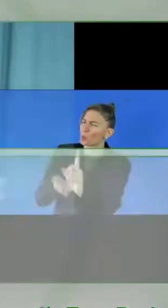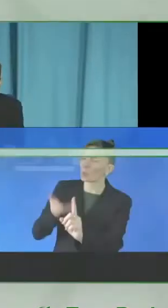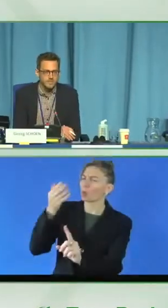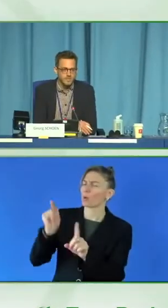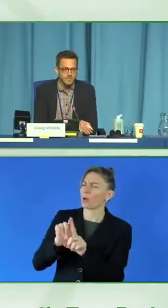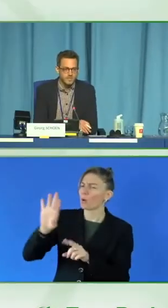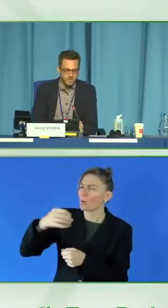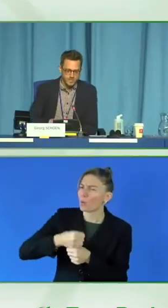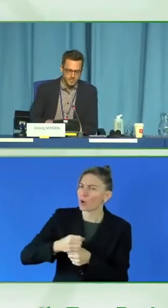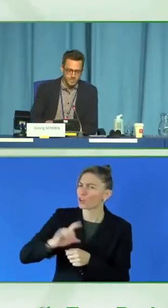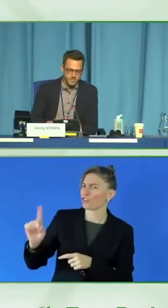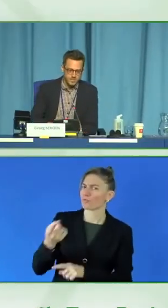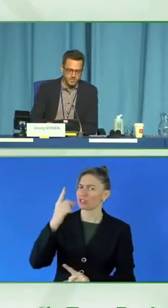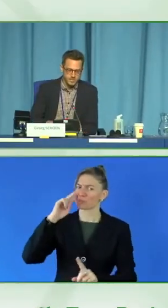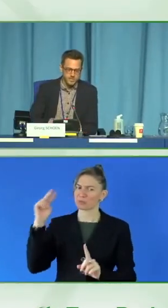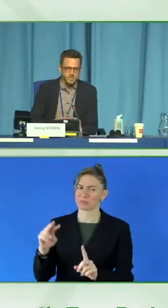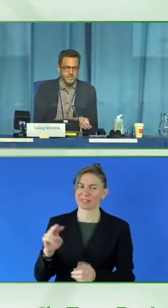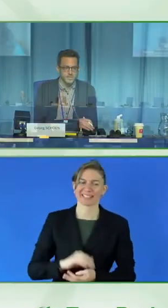Sure. Thank you, Gio.